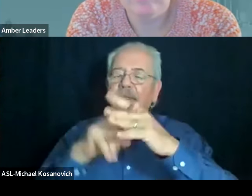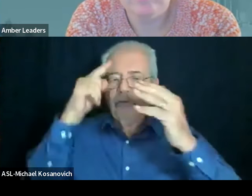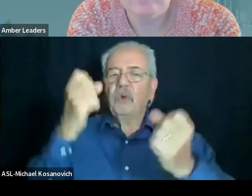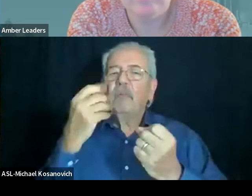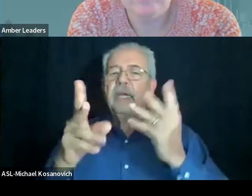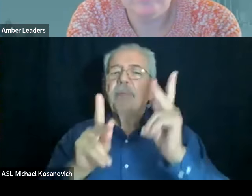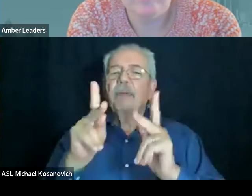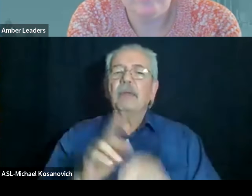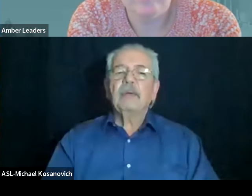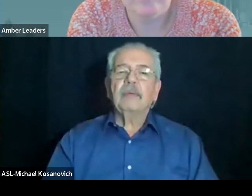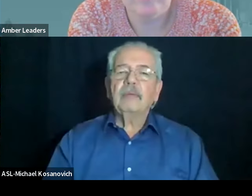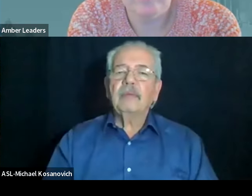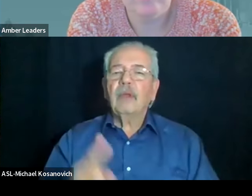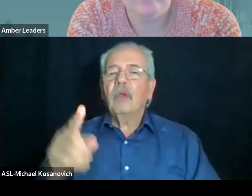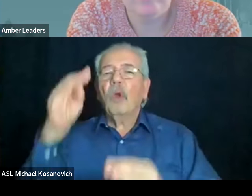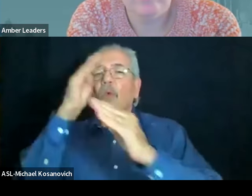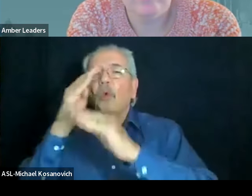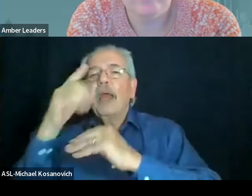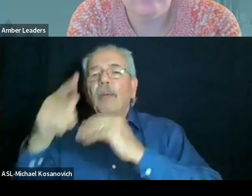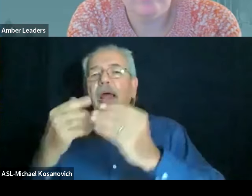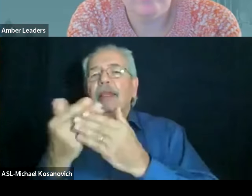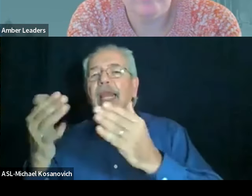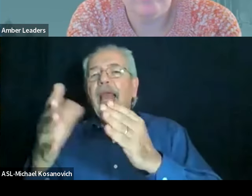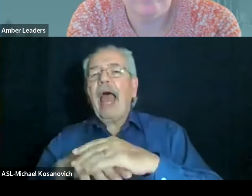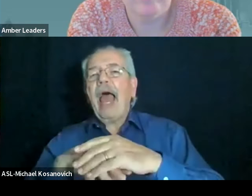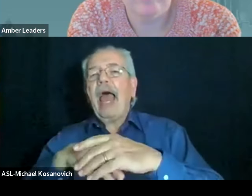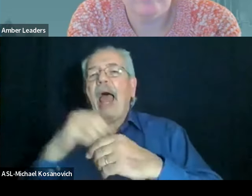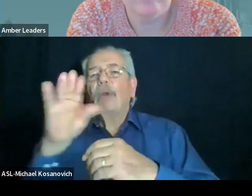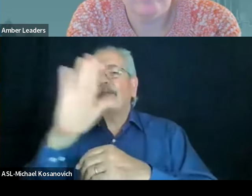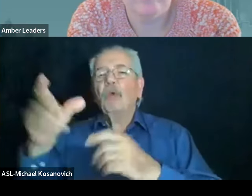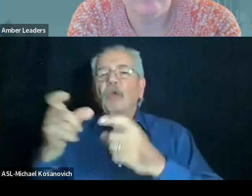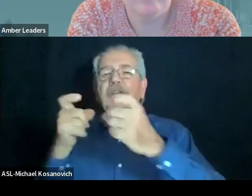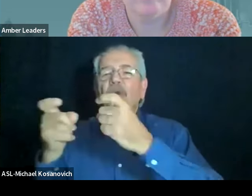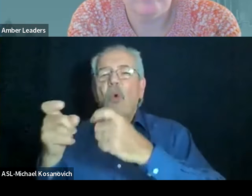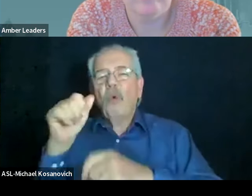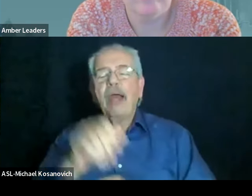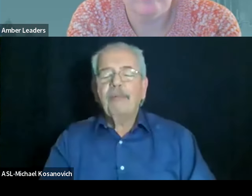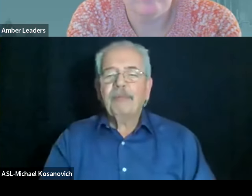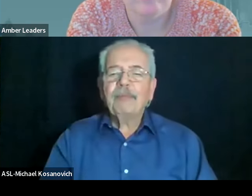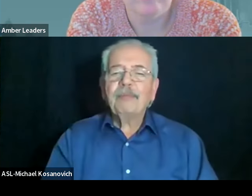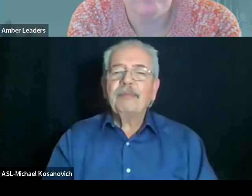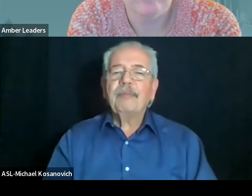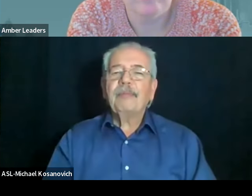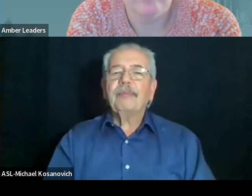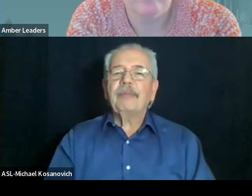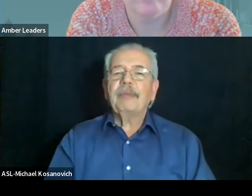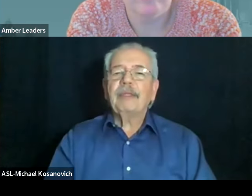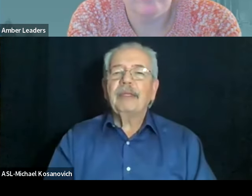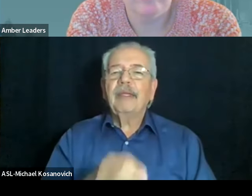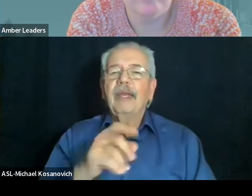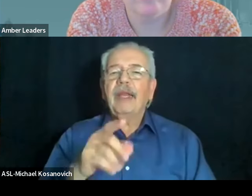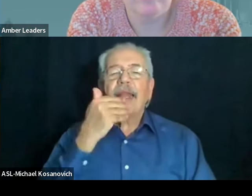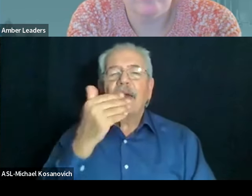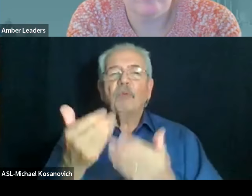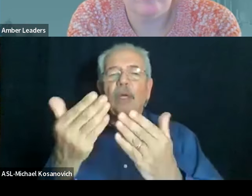people. Worries about things that feel a little bit outside of their control. So, yeah. Yeah. And thanks for remembering that